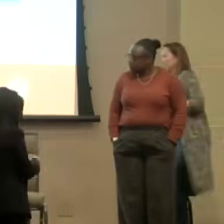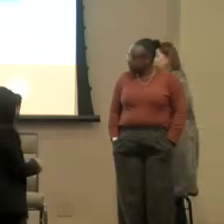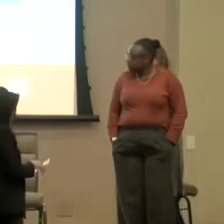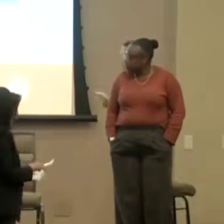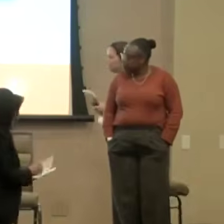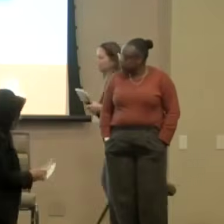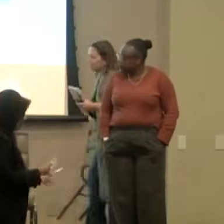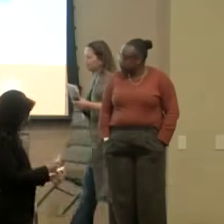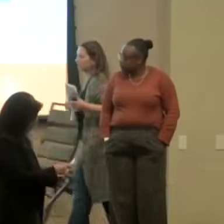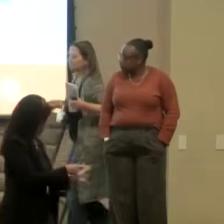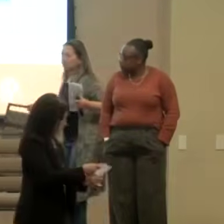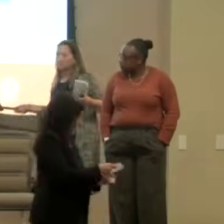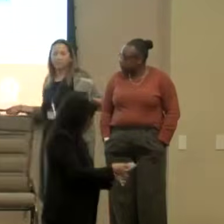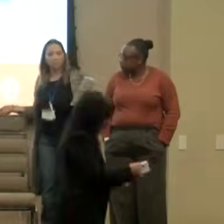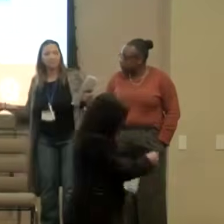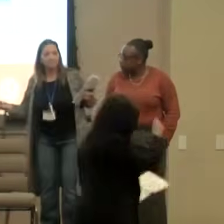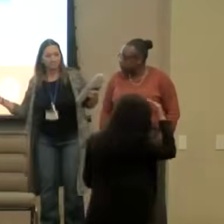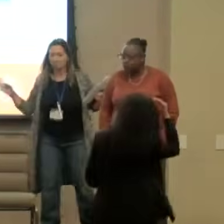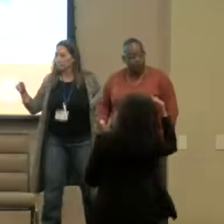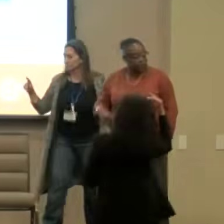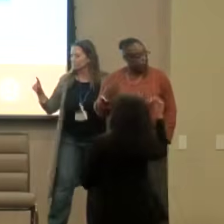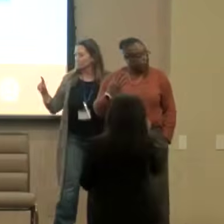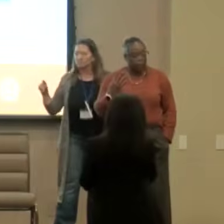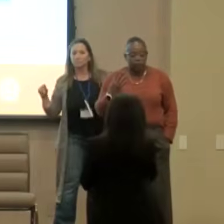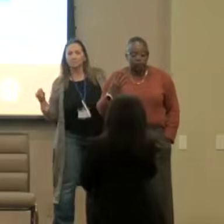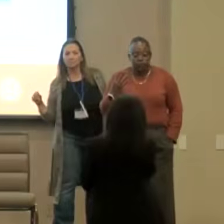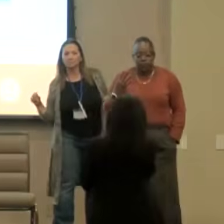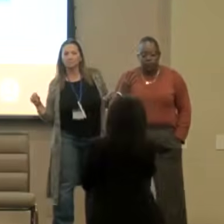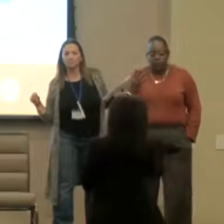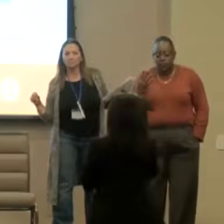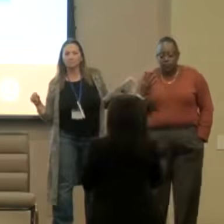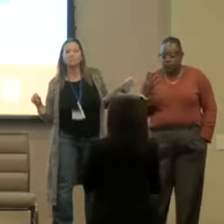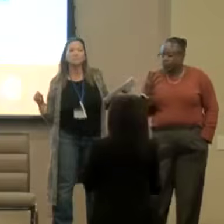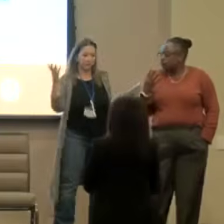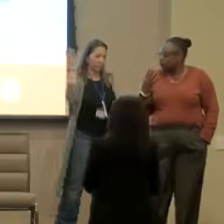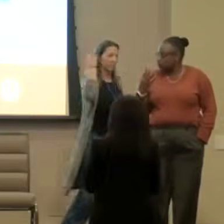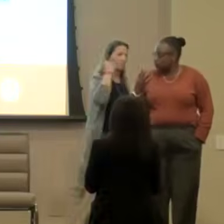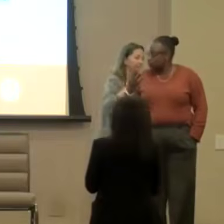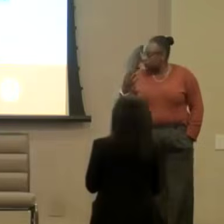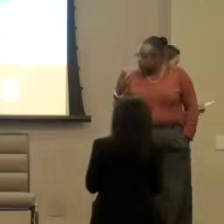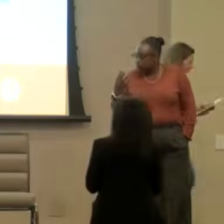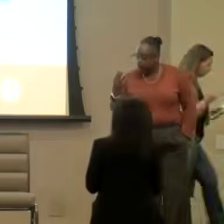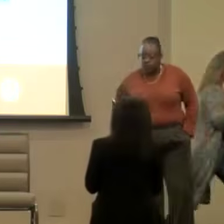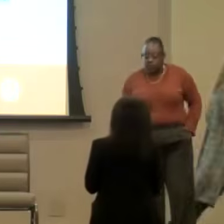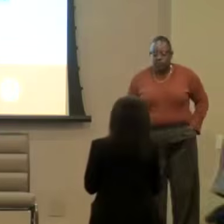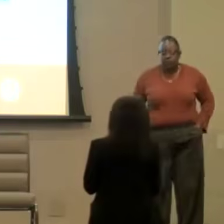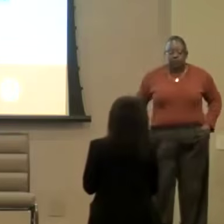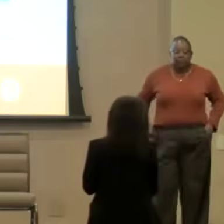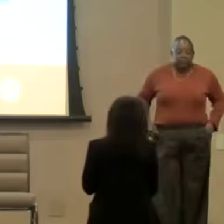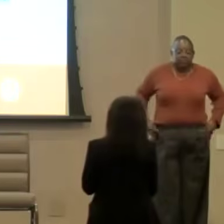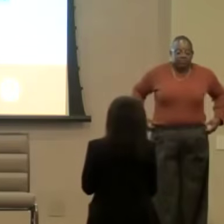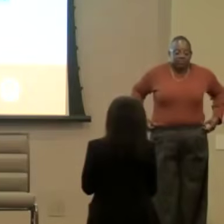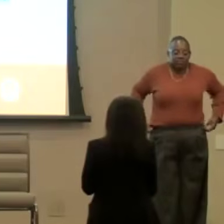And then here's another one. 4? We are now 4. Now 4, all right.